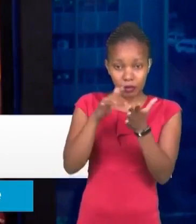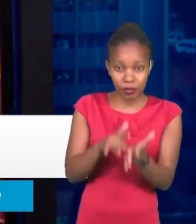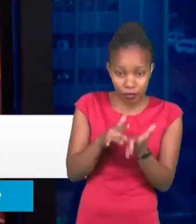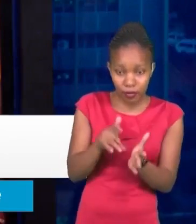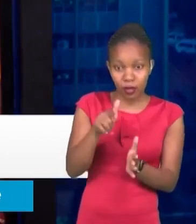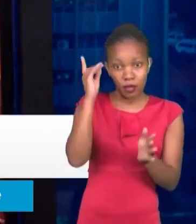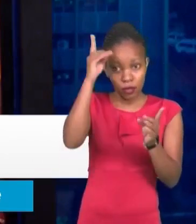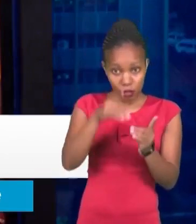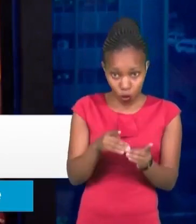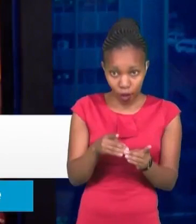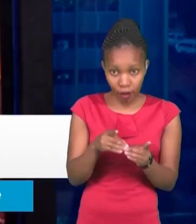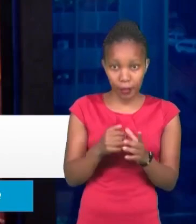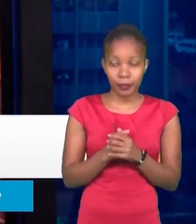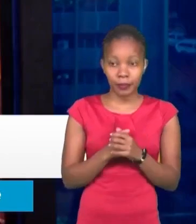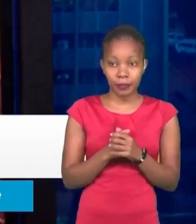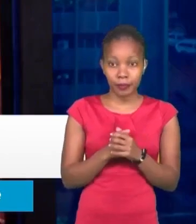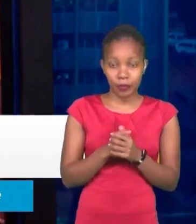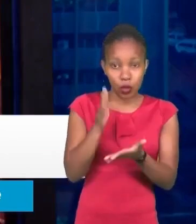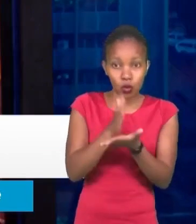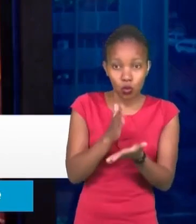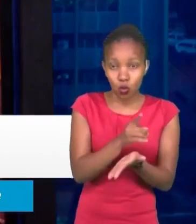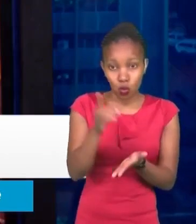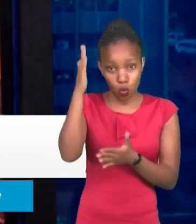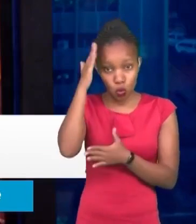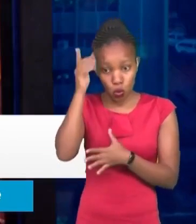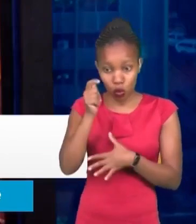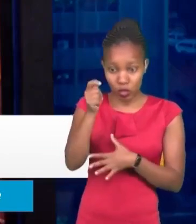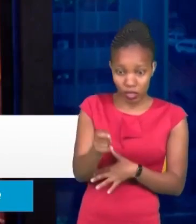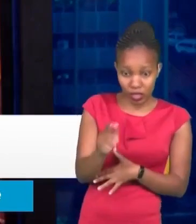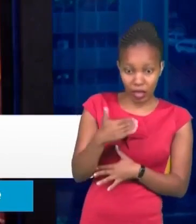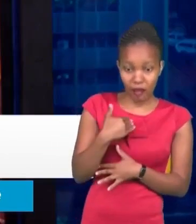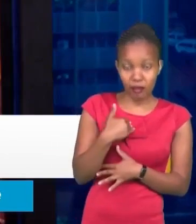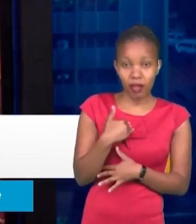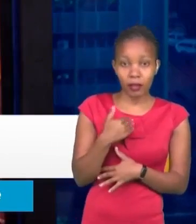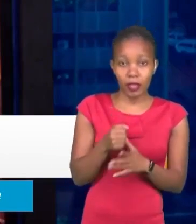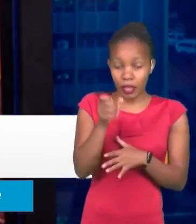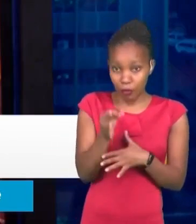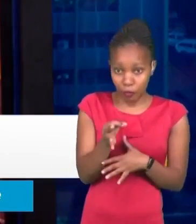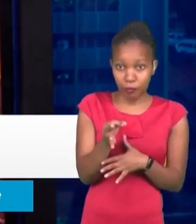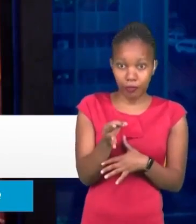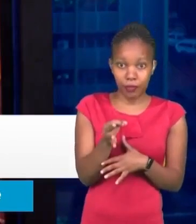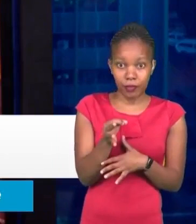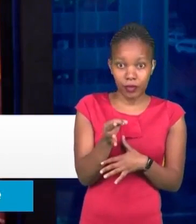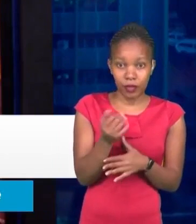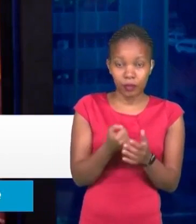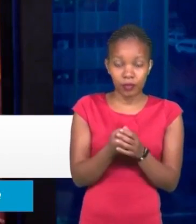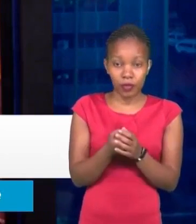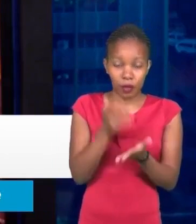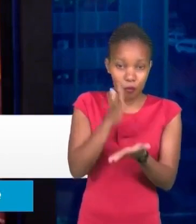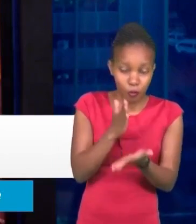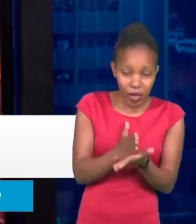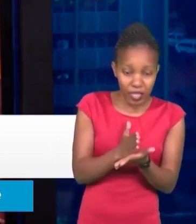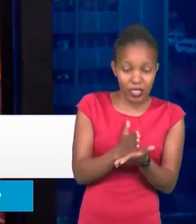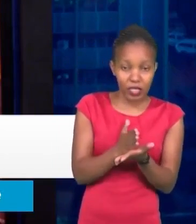decision. And of course, judges also have discretion, that if the circumstances and facts of a